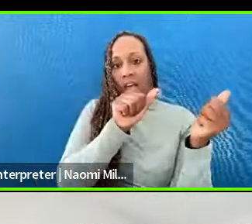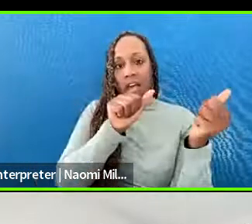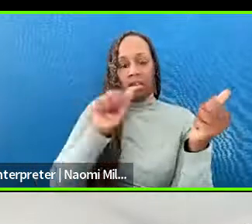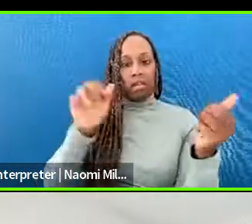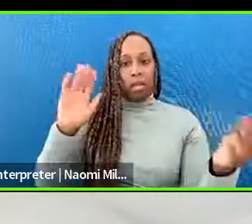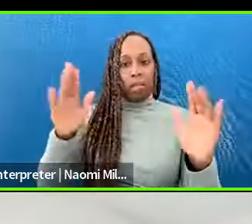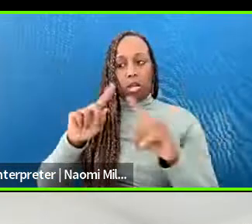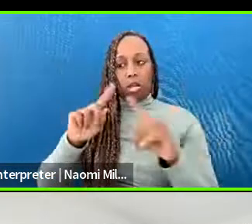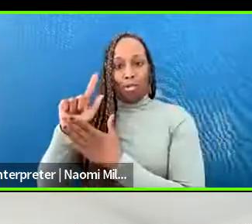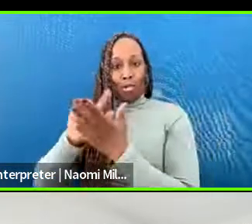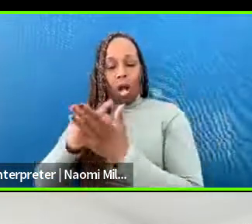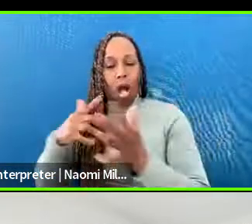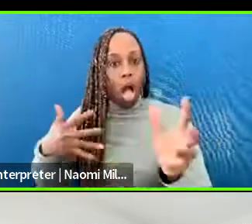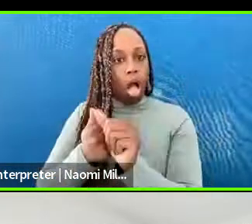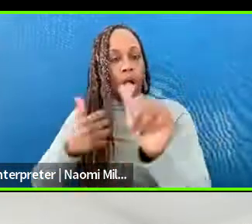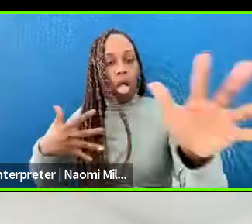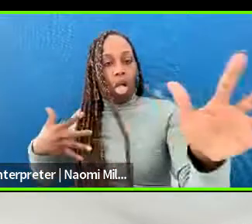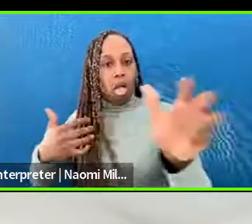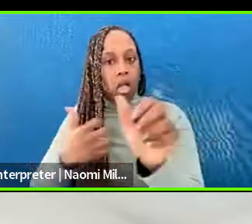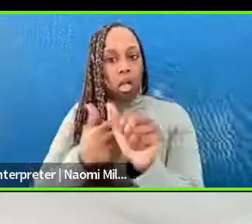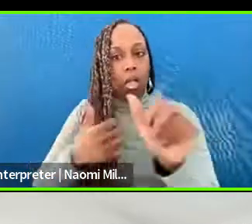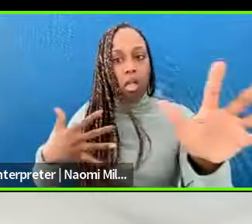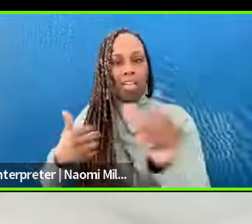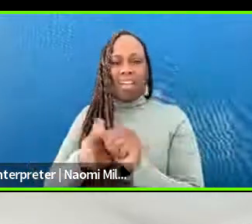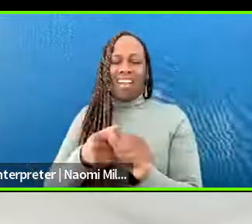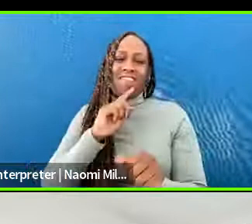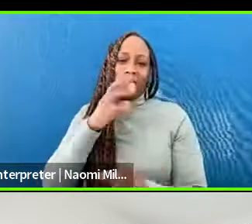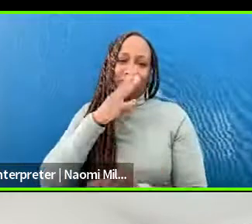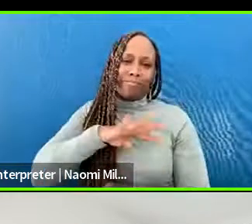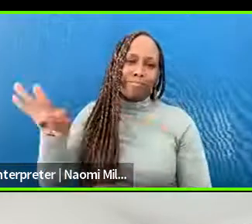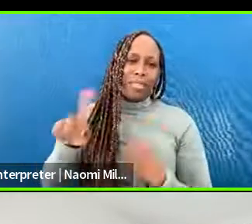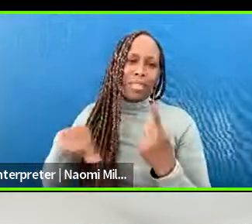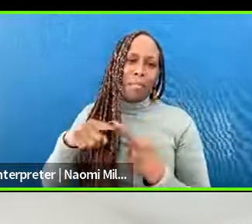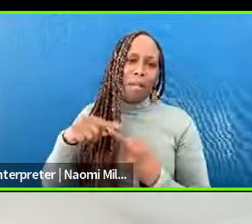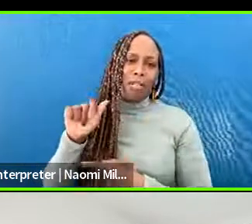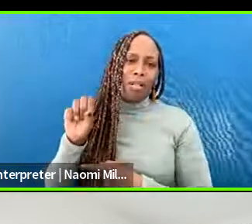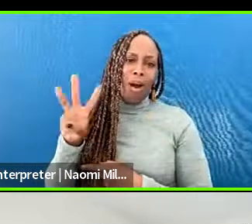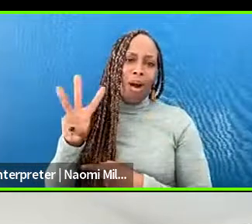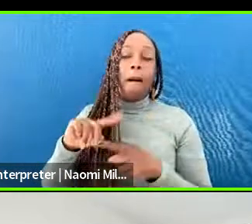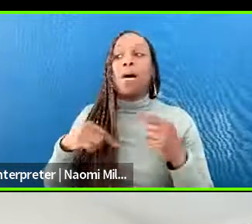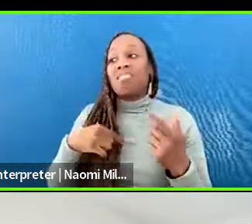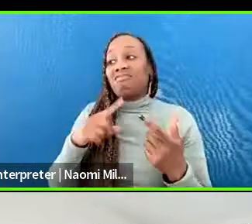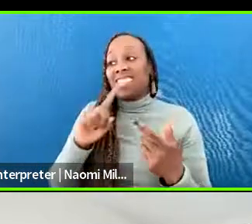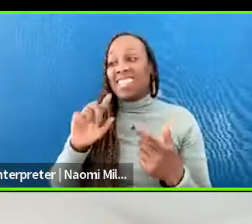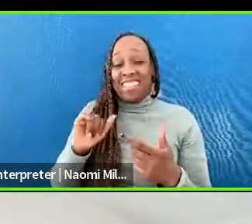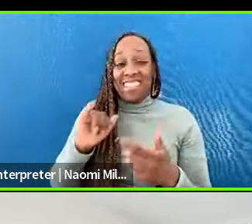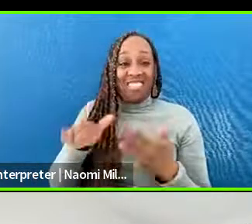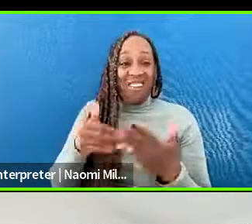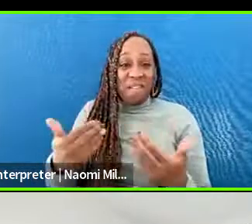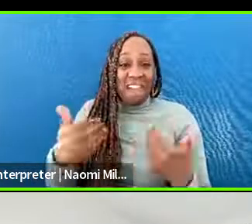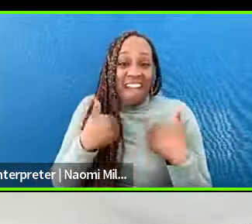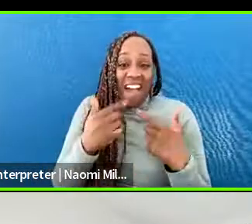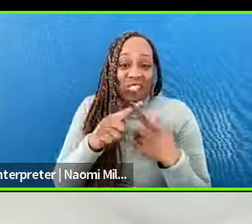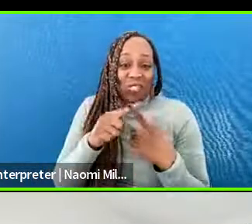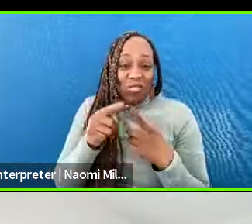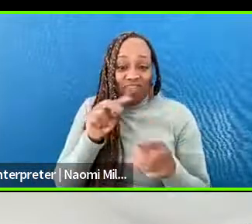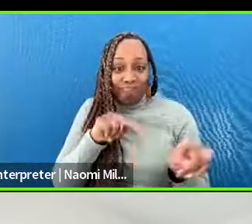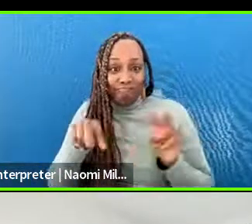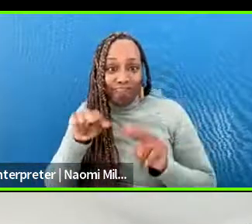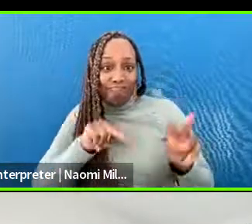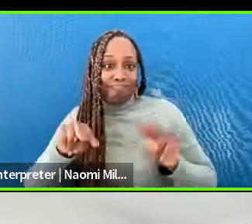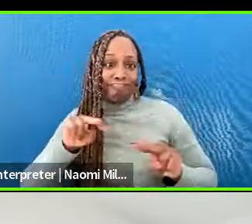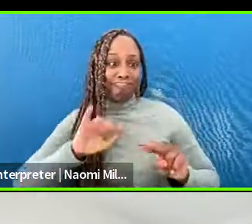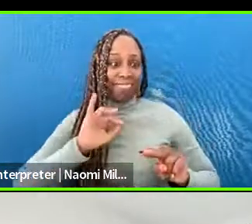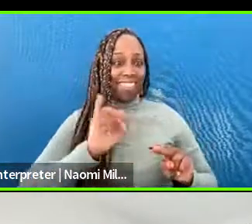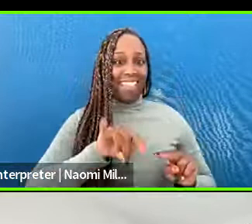the laws can catch up with, which who really cares about laws, but like that's all we have to help to monitor it. That